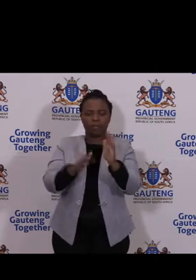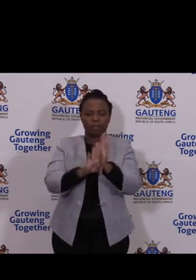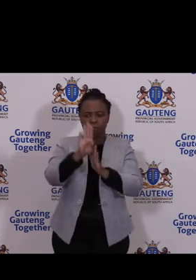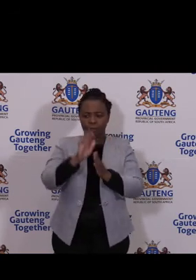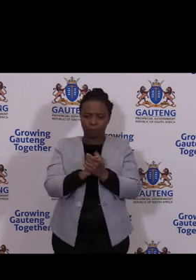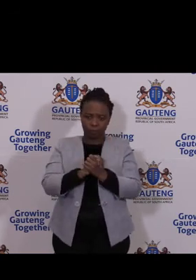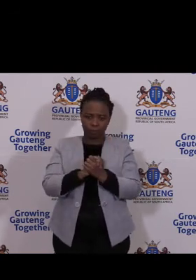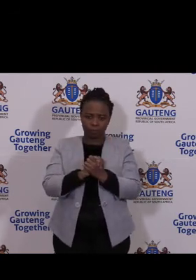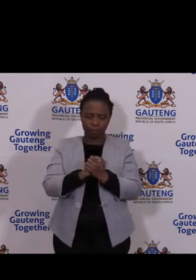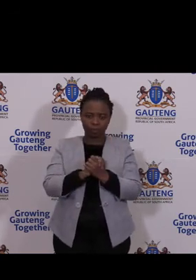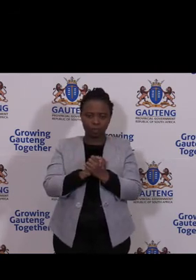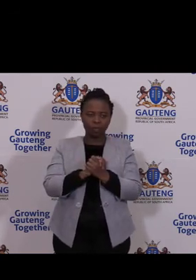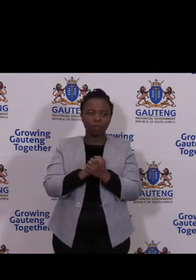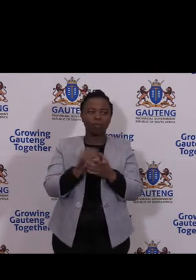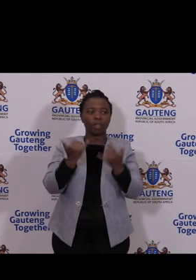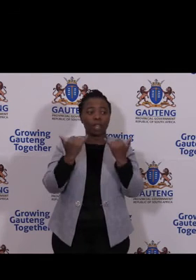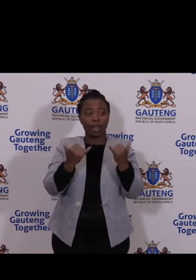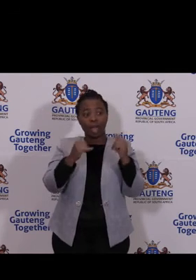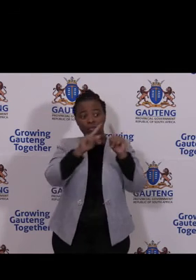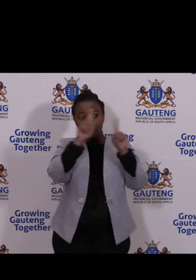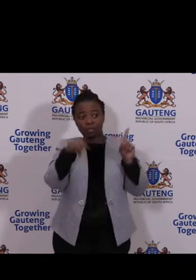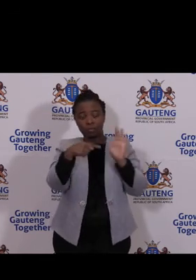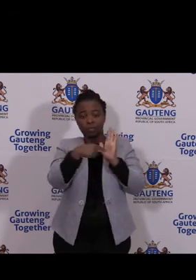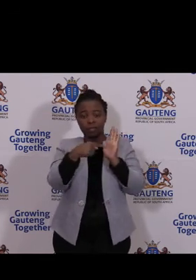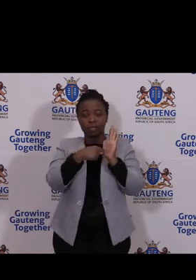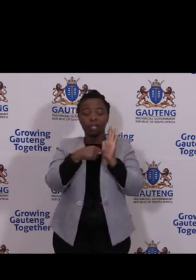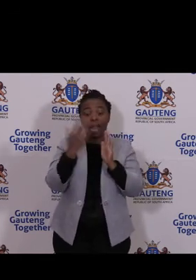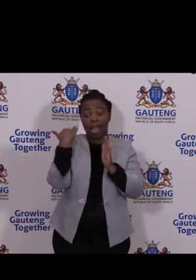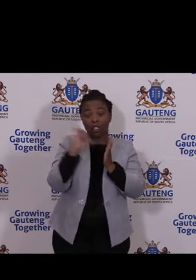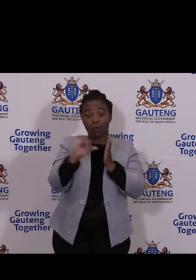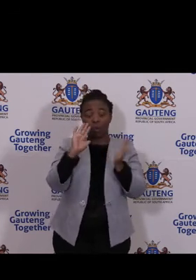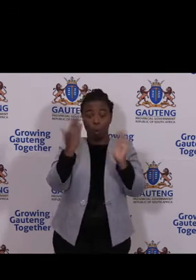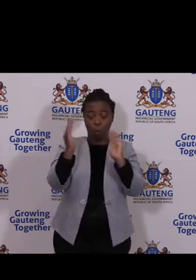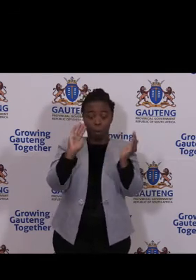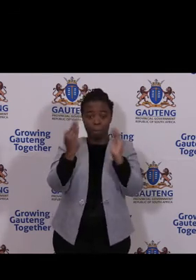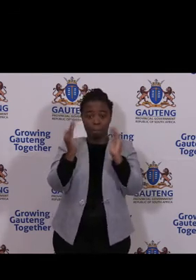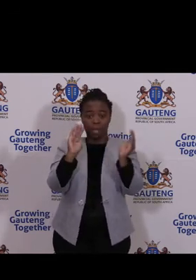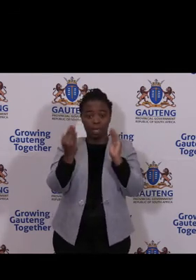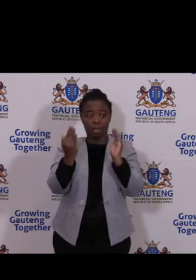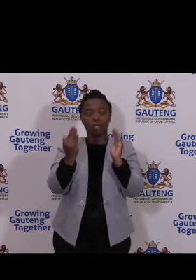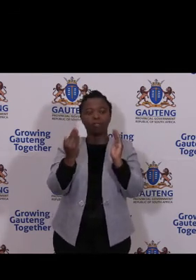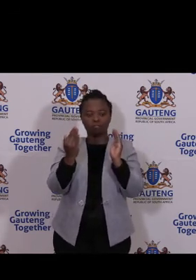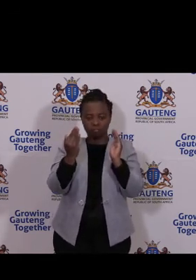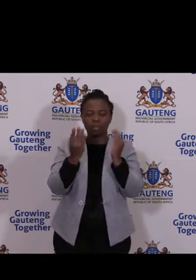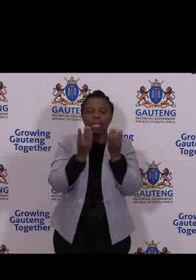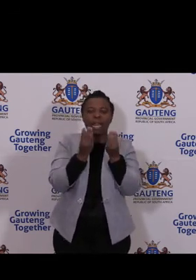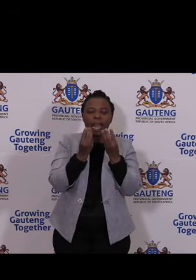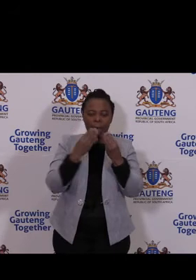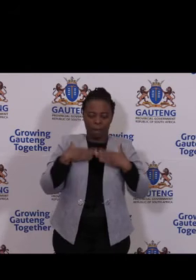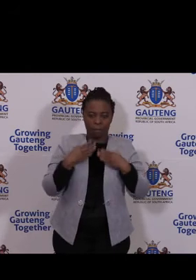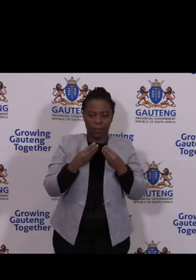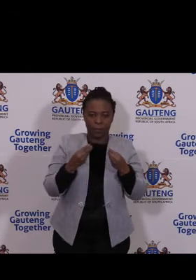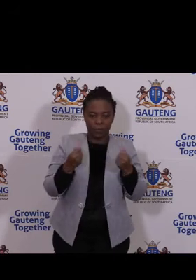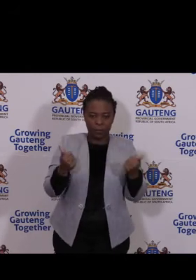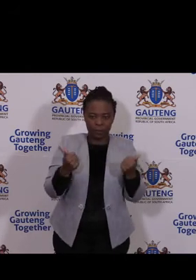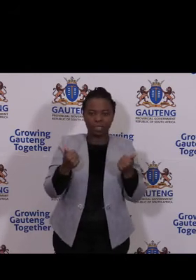slide just indicates and compares from last week, the slide that we showed you, the number of recoveries, and it just